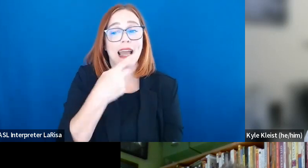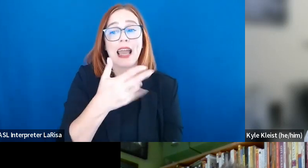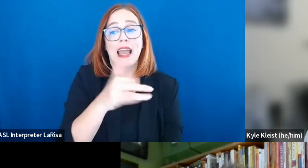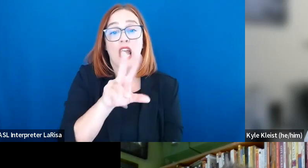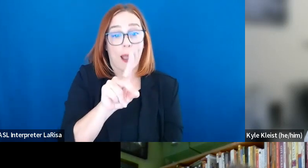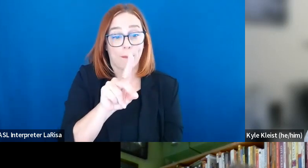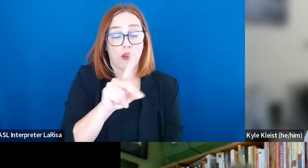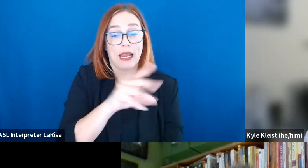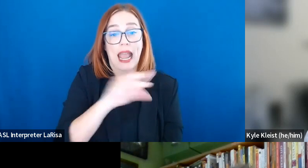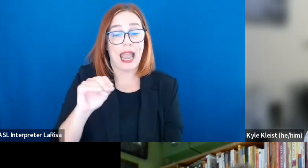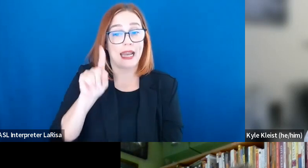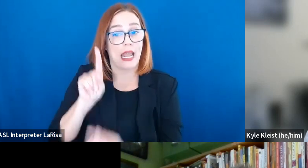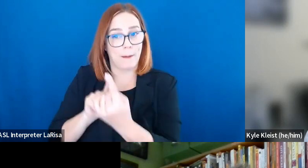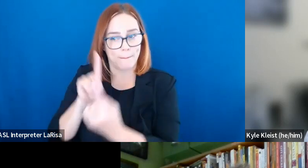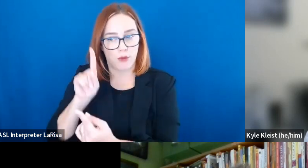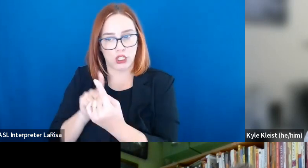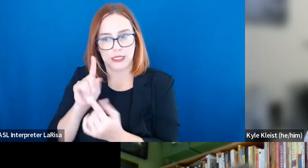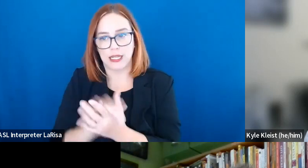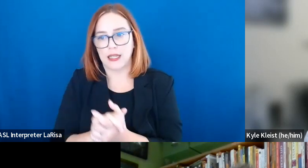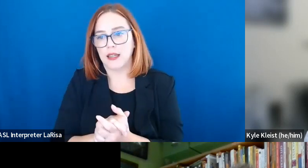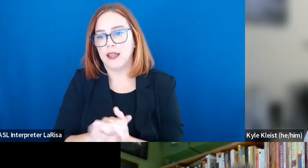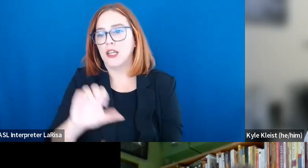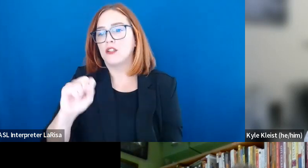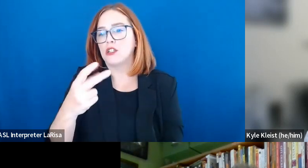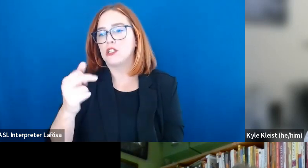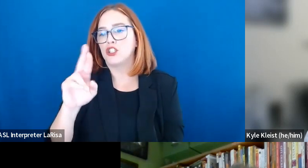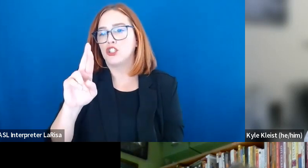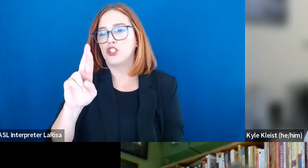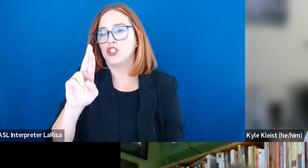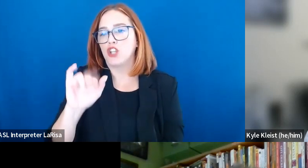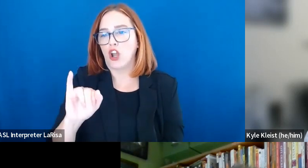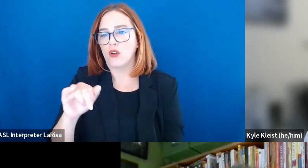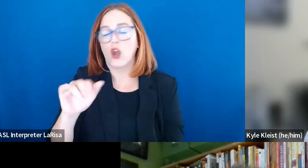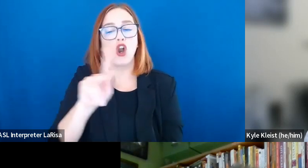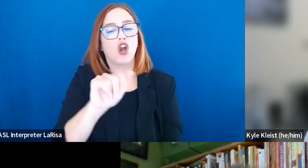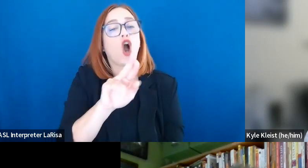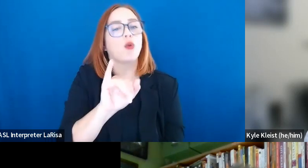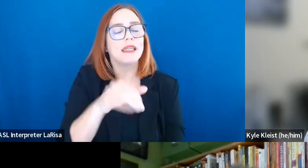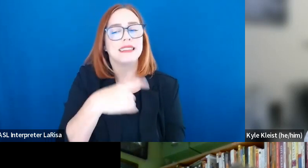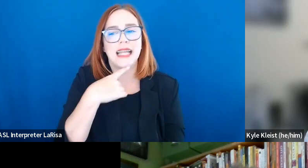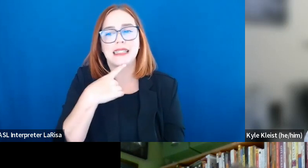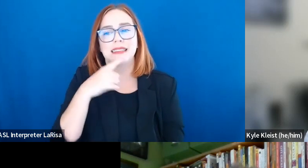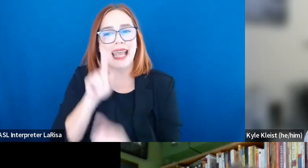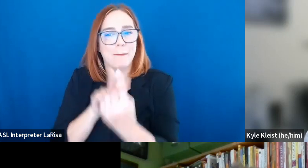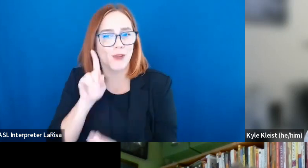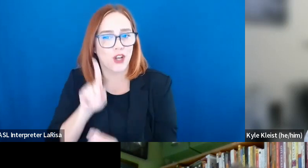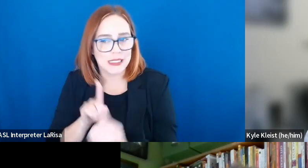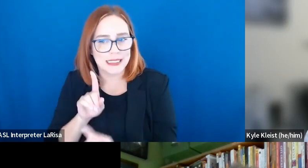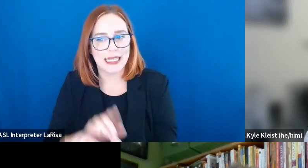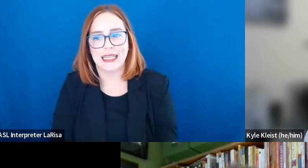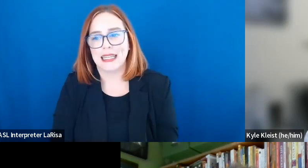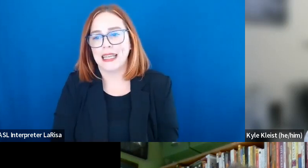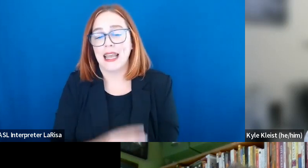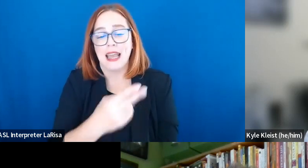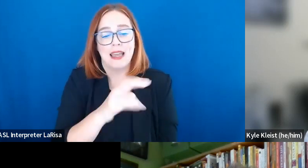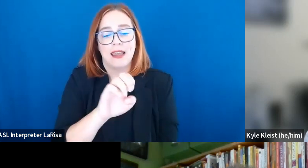person. Kari says in person. Heather Everson says some consumers have peer